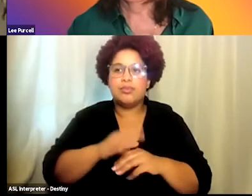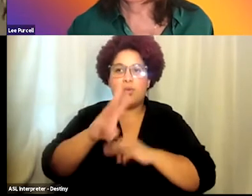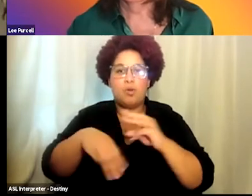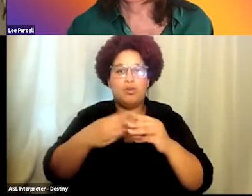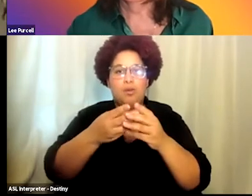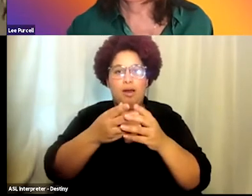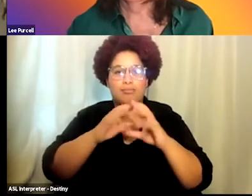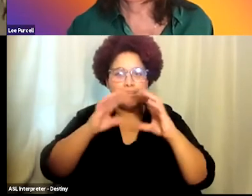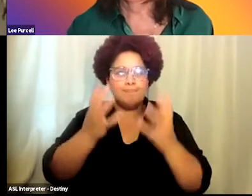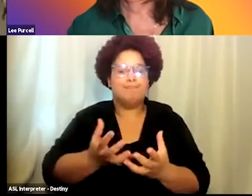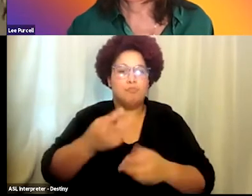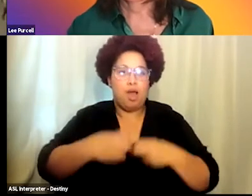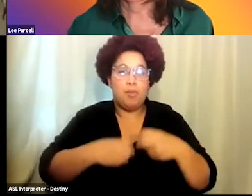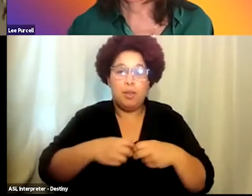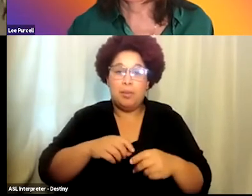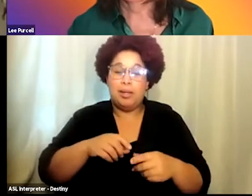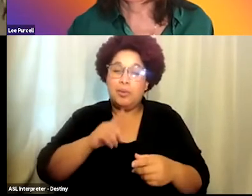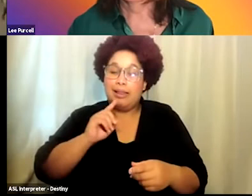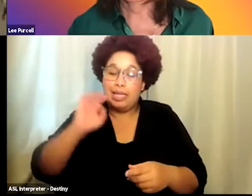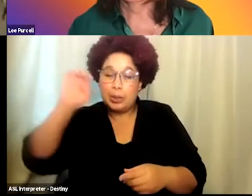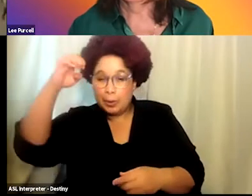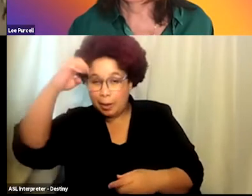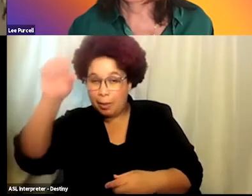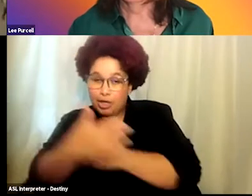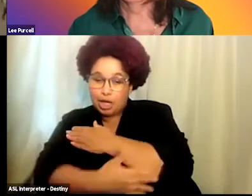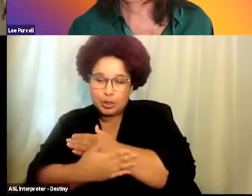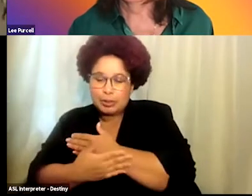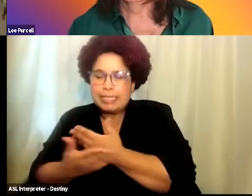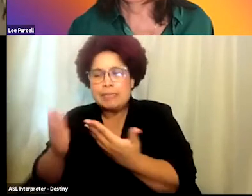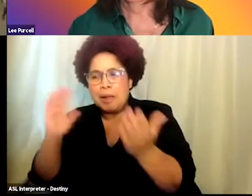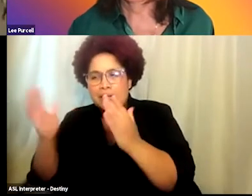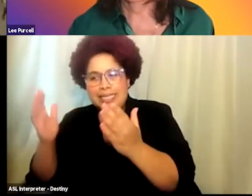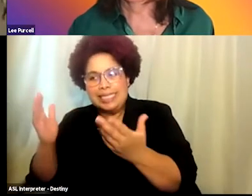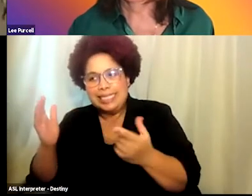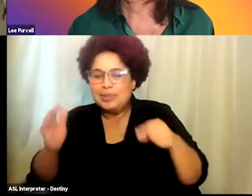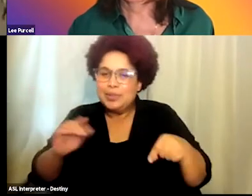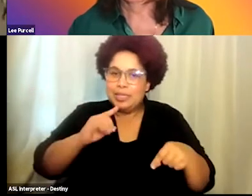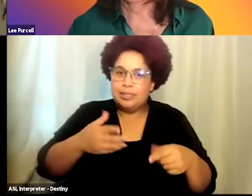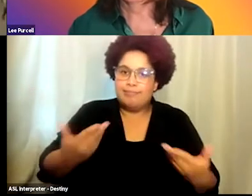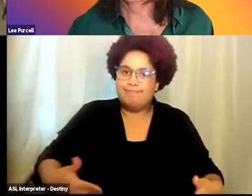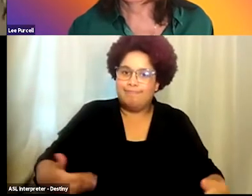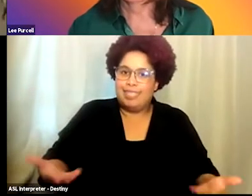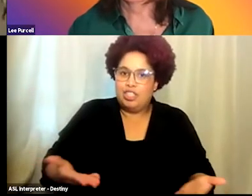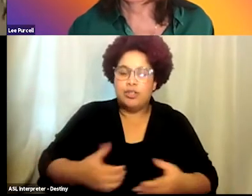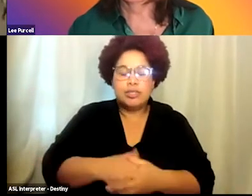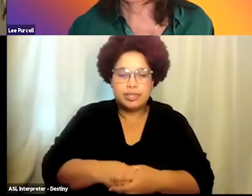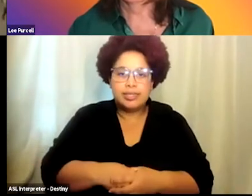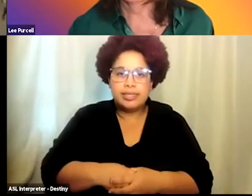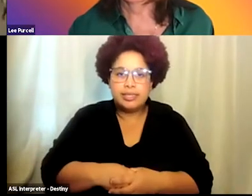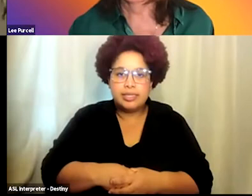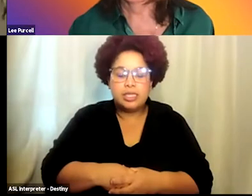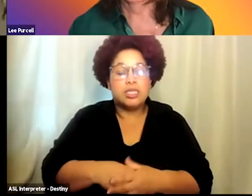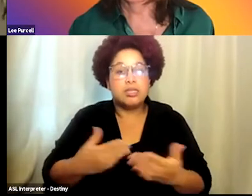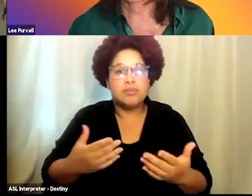but mostly, as you say, not so much in Europe and other countries. It's our challenge to